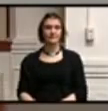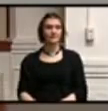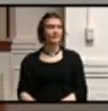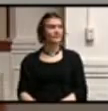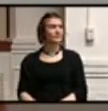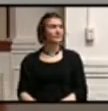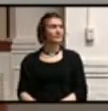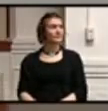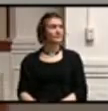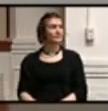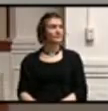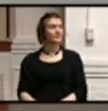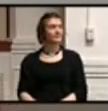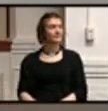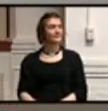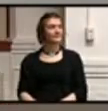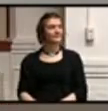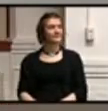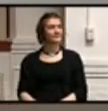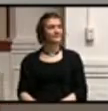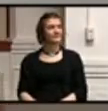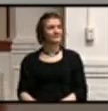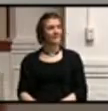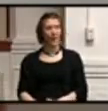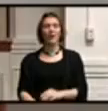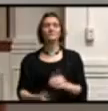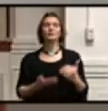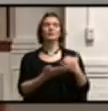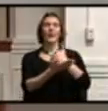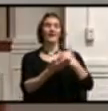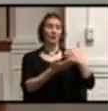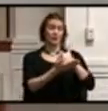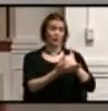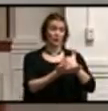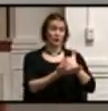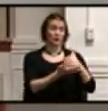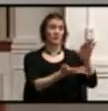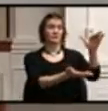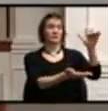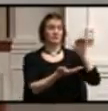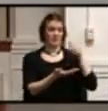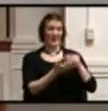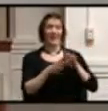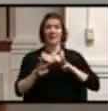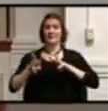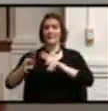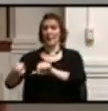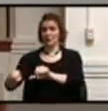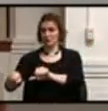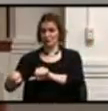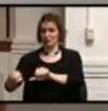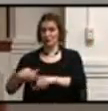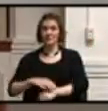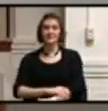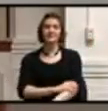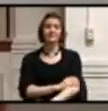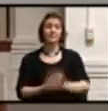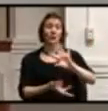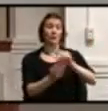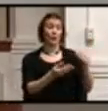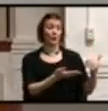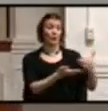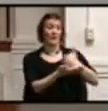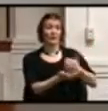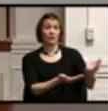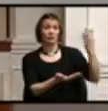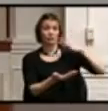what do we have here? This shows the revenues and expenditures of our governmental funds. Total revenues for